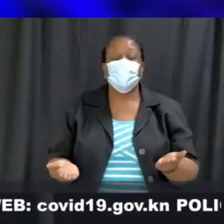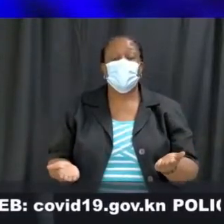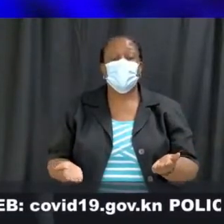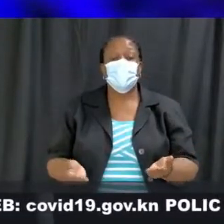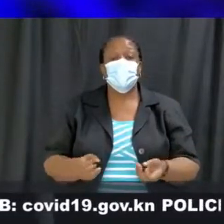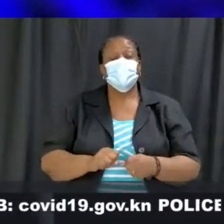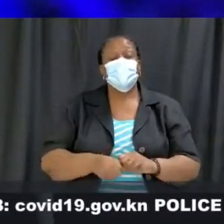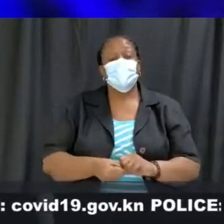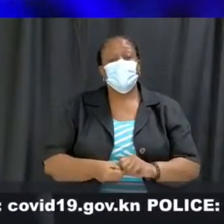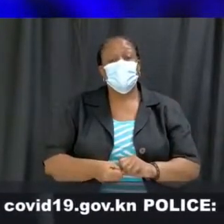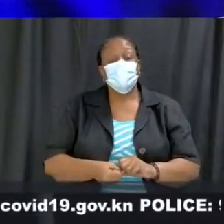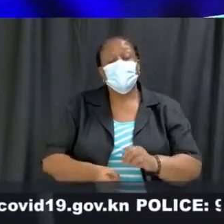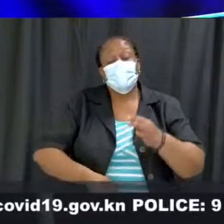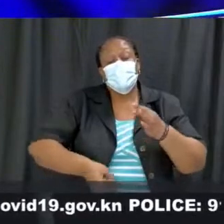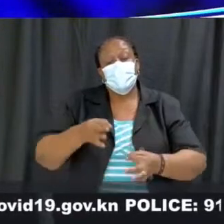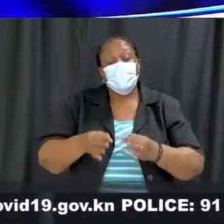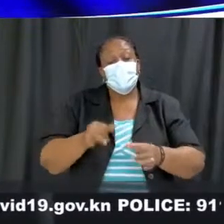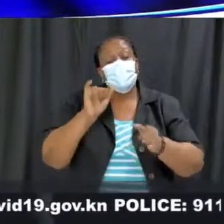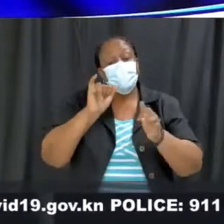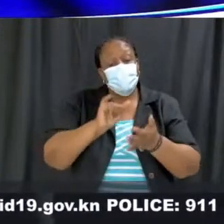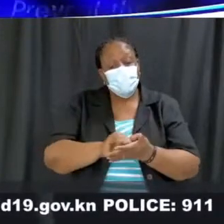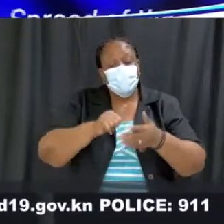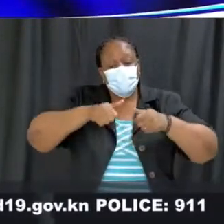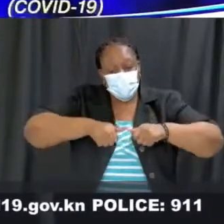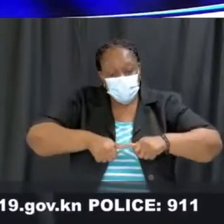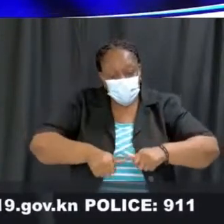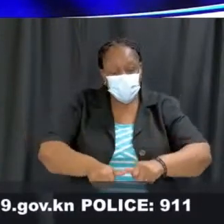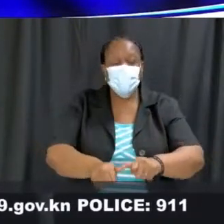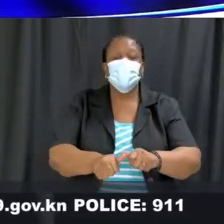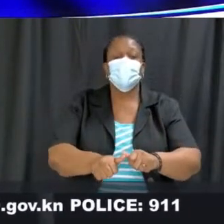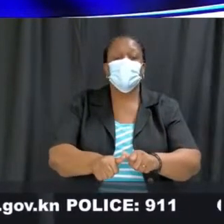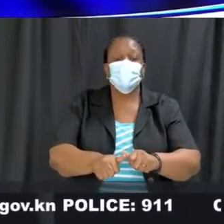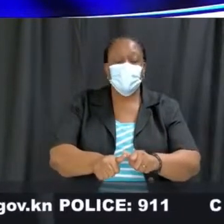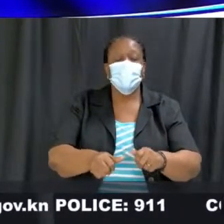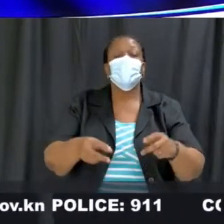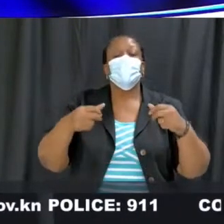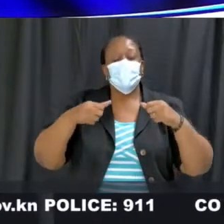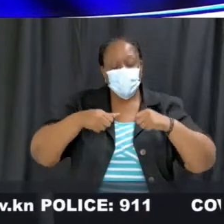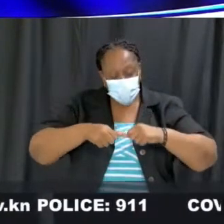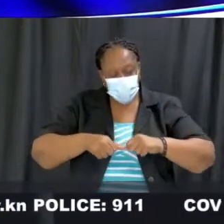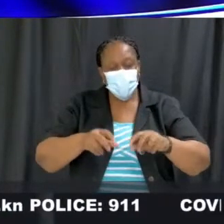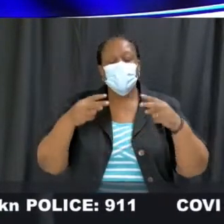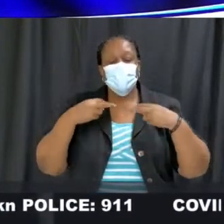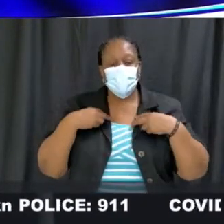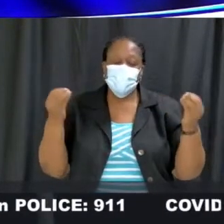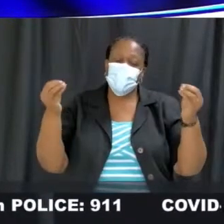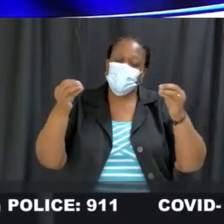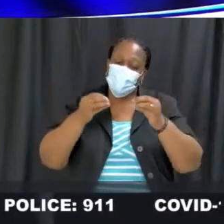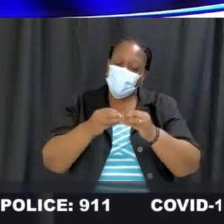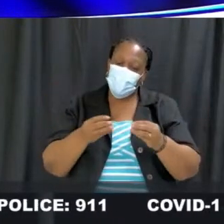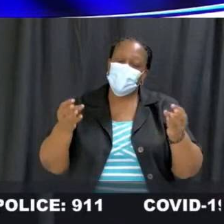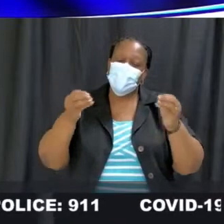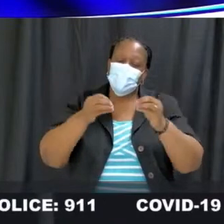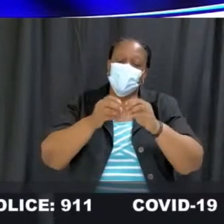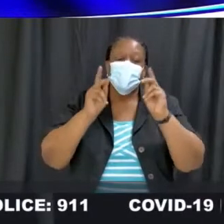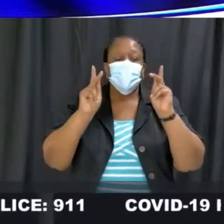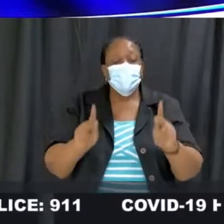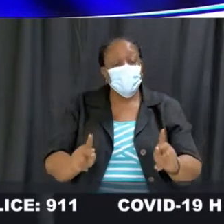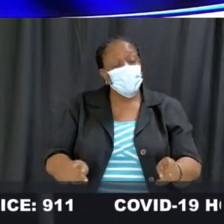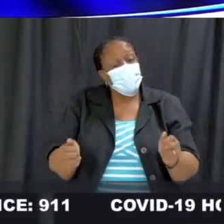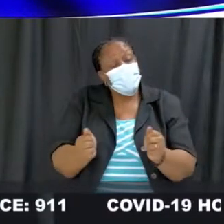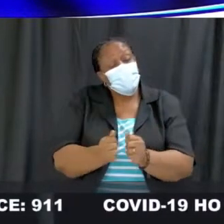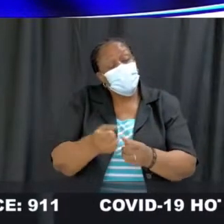attitude continues, we will continue to have an upsurge in